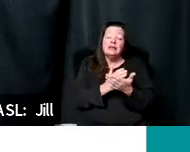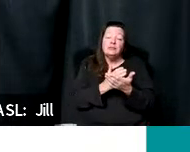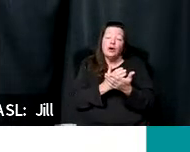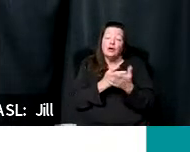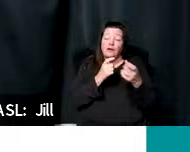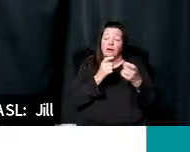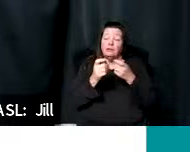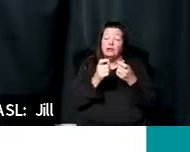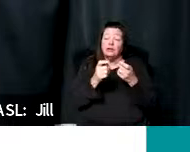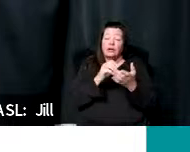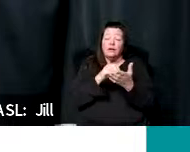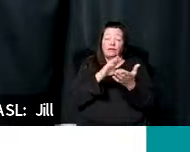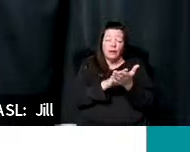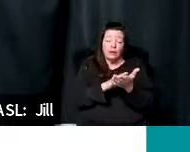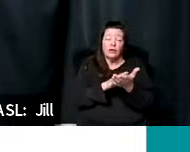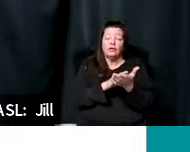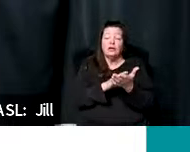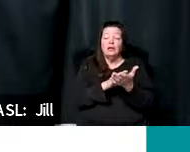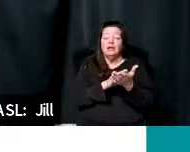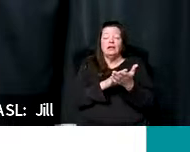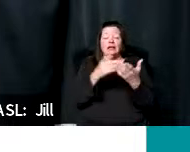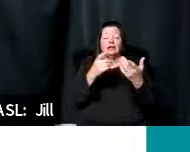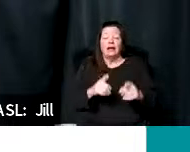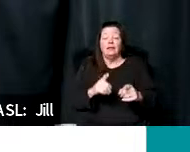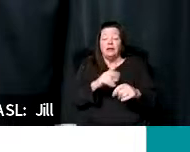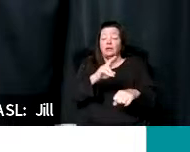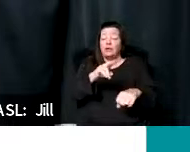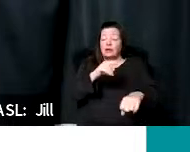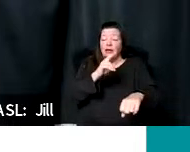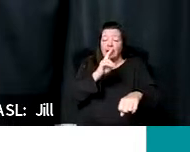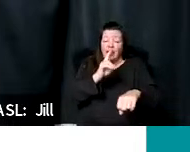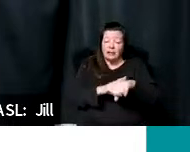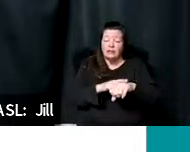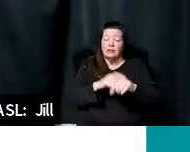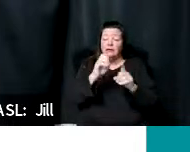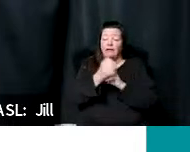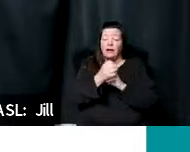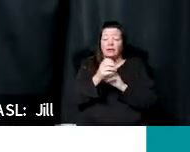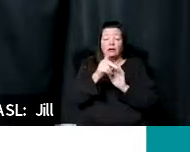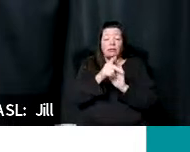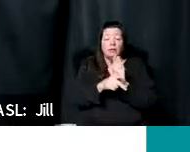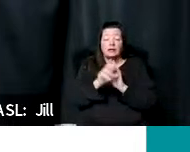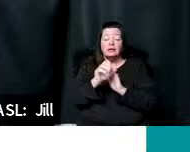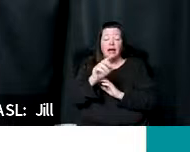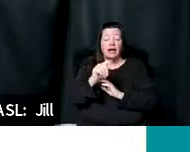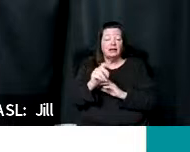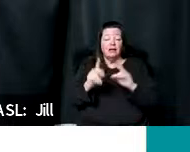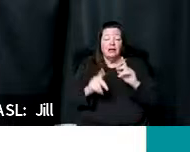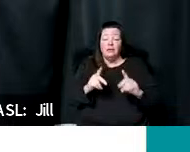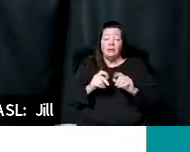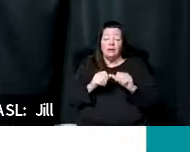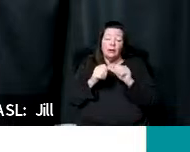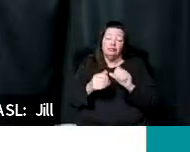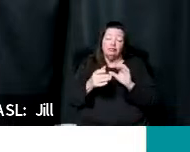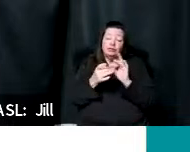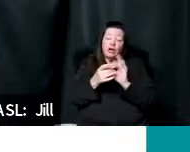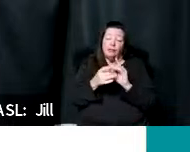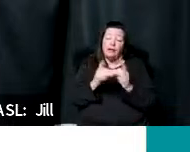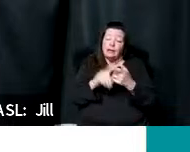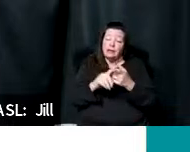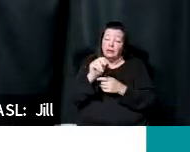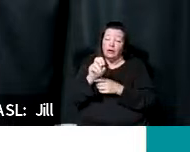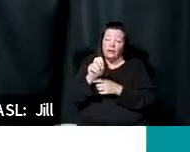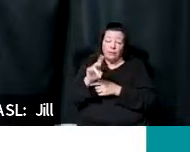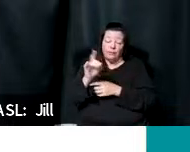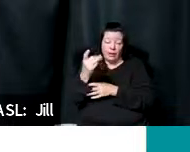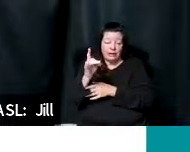is moving forward within our National Environmental Policy Act, individuals can comment through November 18th. They can submit a